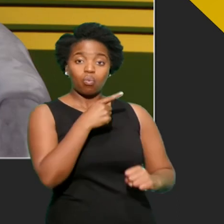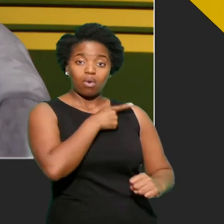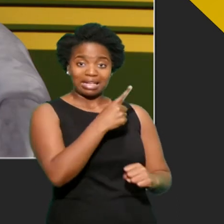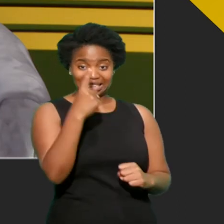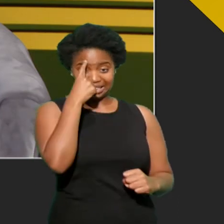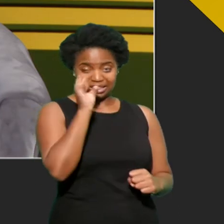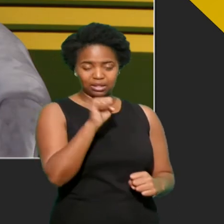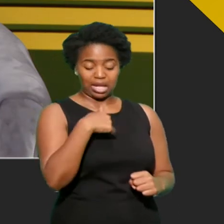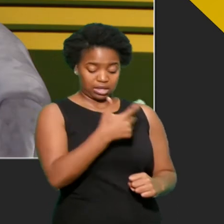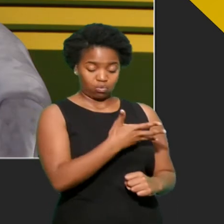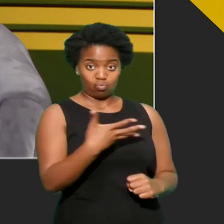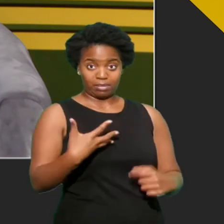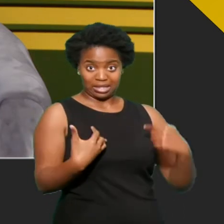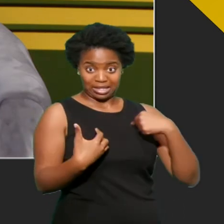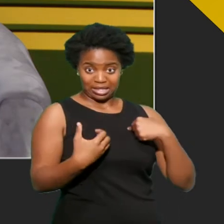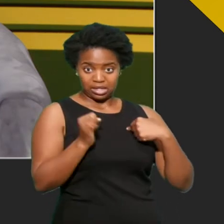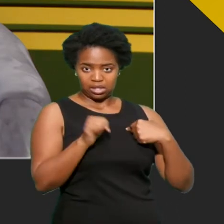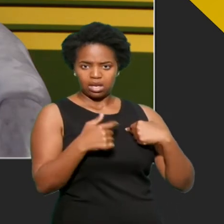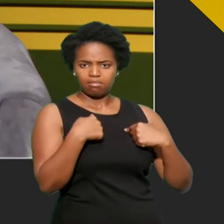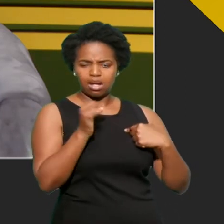I also need, as a woman especially,